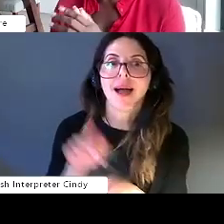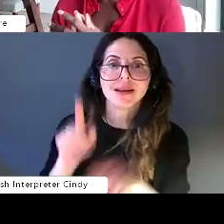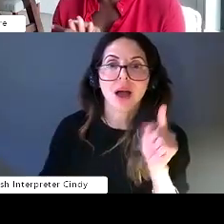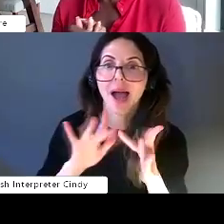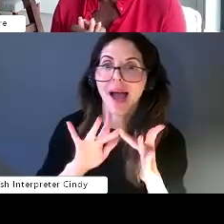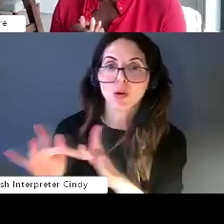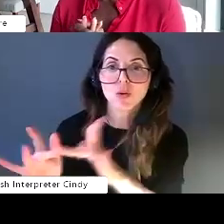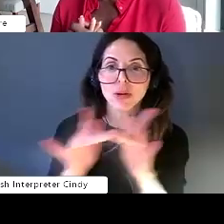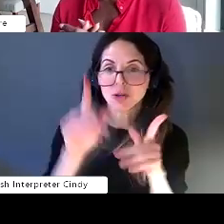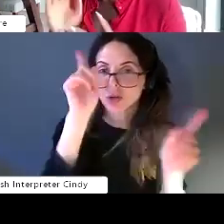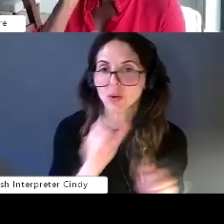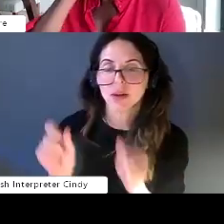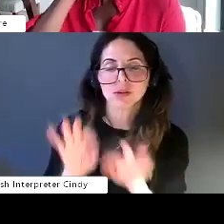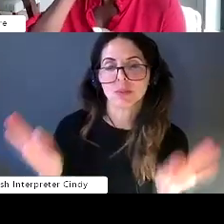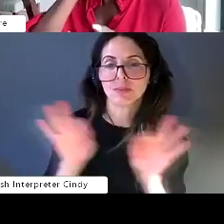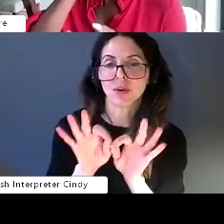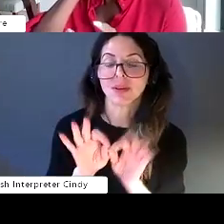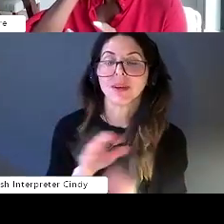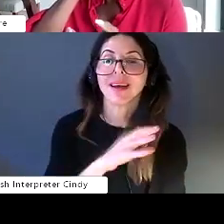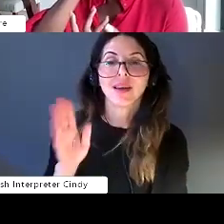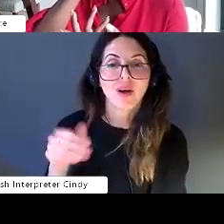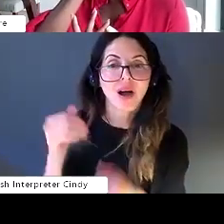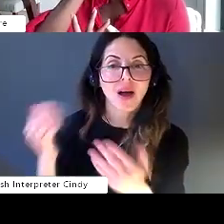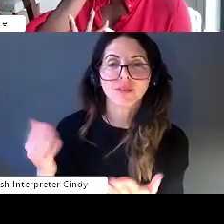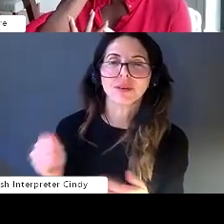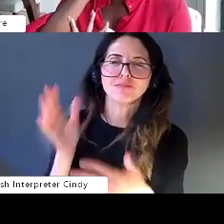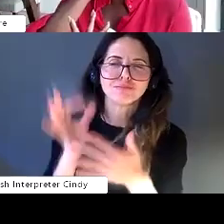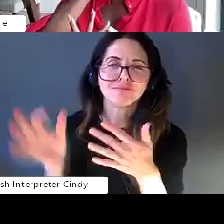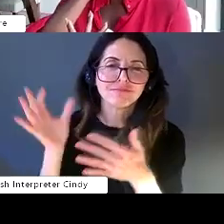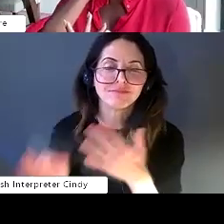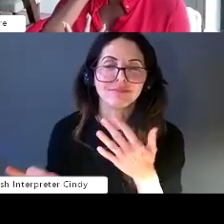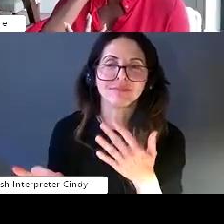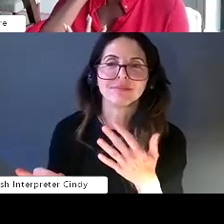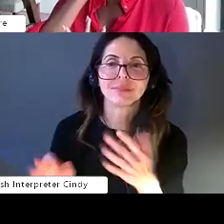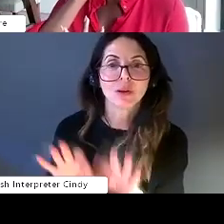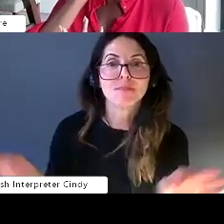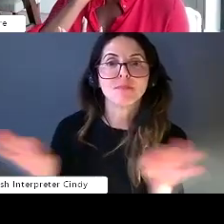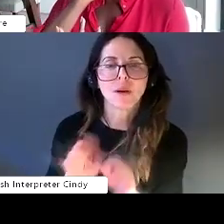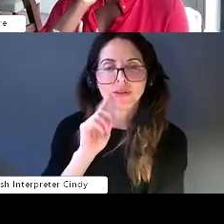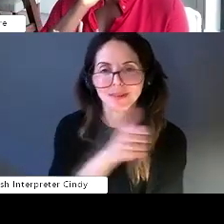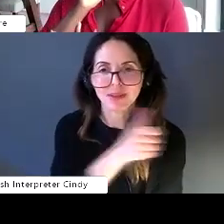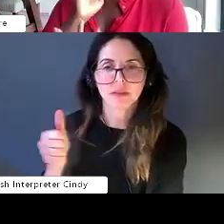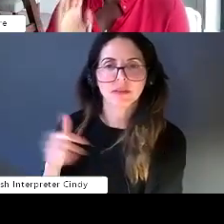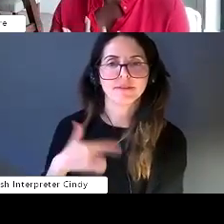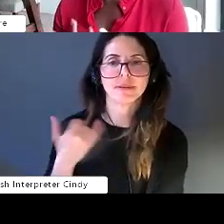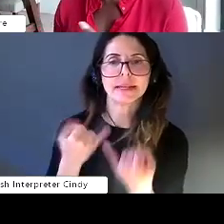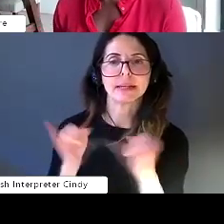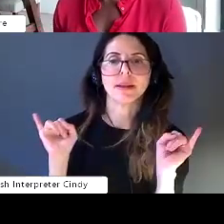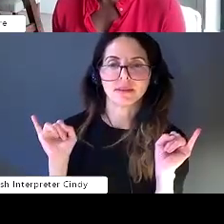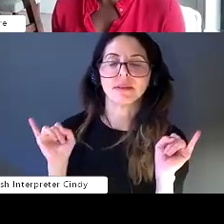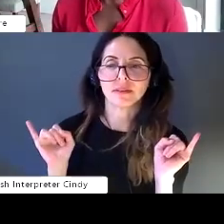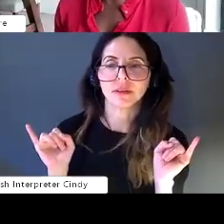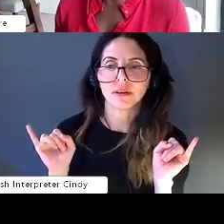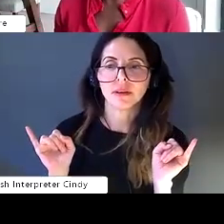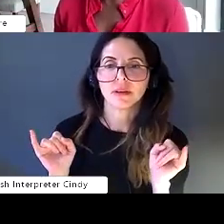all key. And offering the variety and the choice is essential for providing agency and autonomy, both of which are